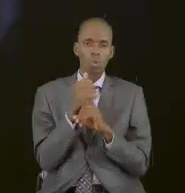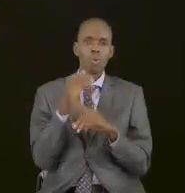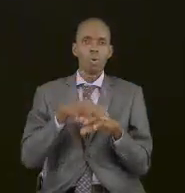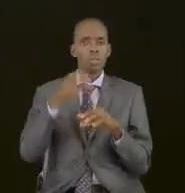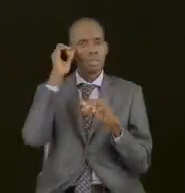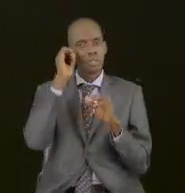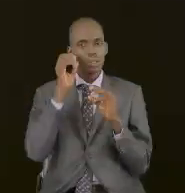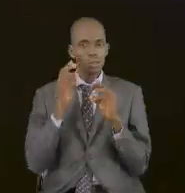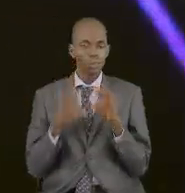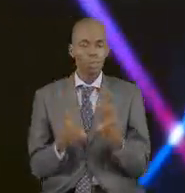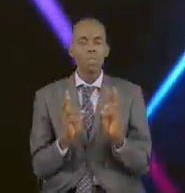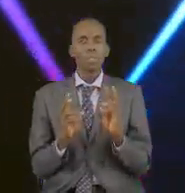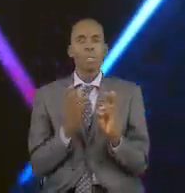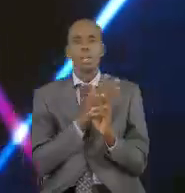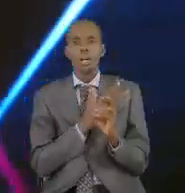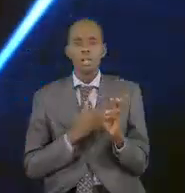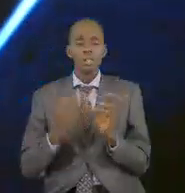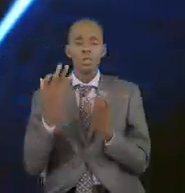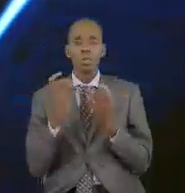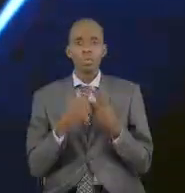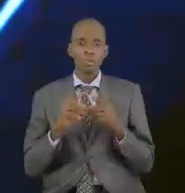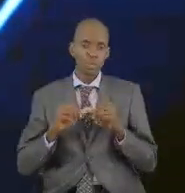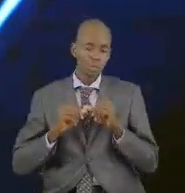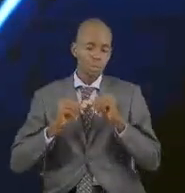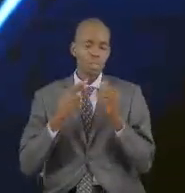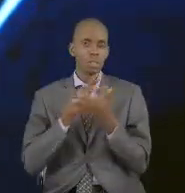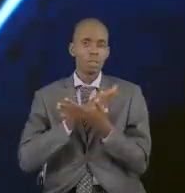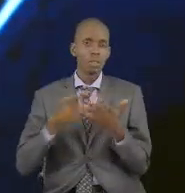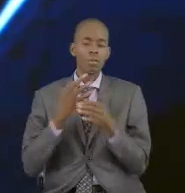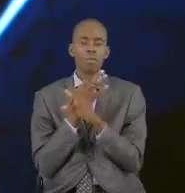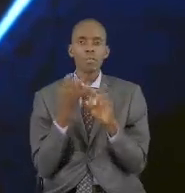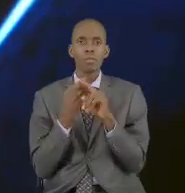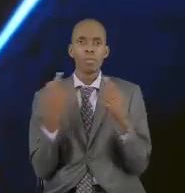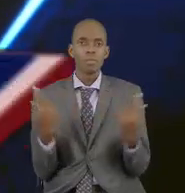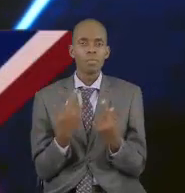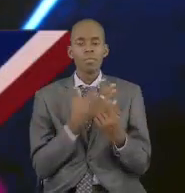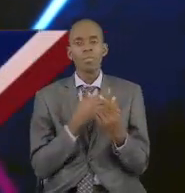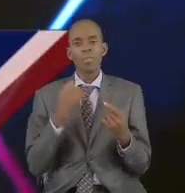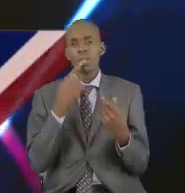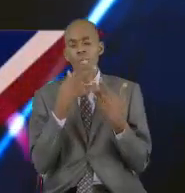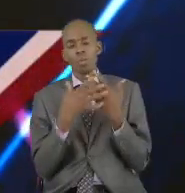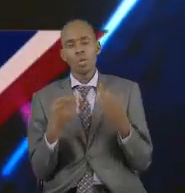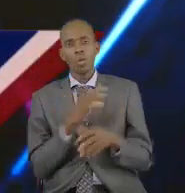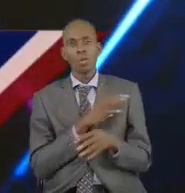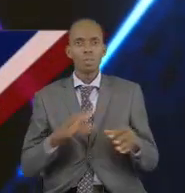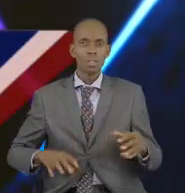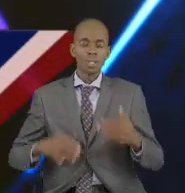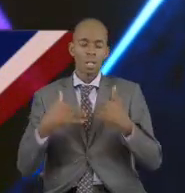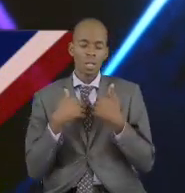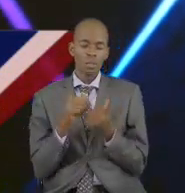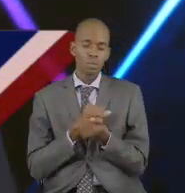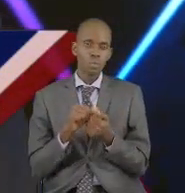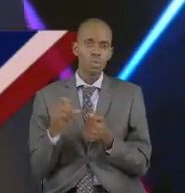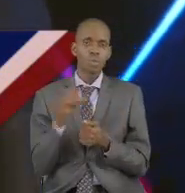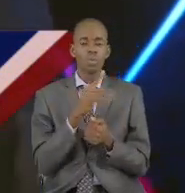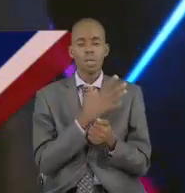have been made righteous, free from sin, and the blood of Christ has washed you and